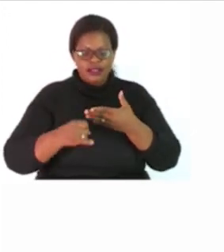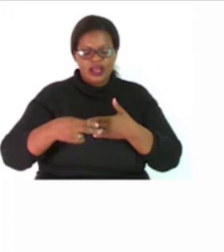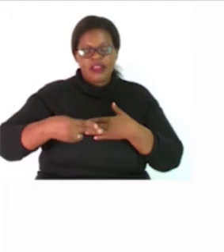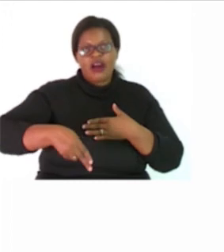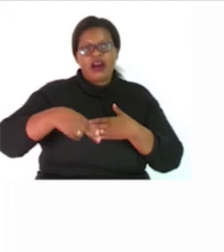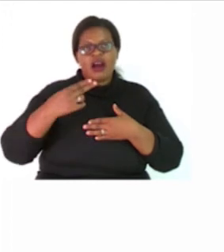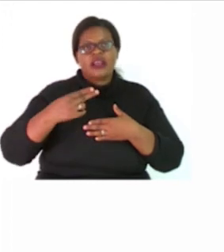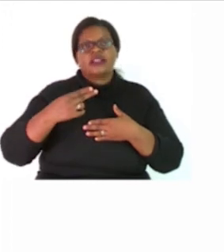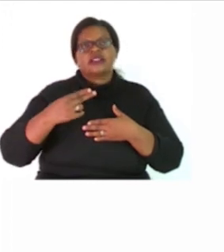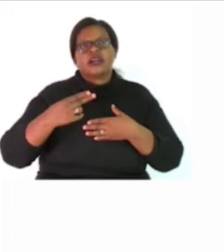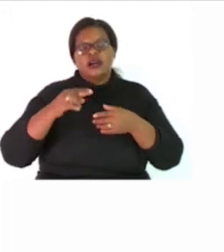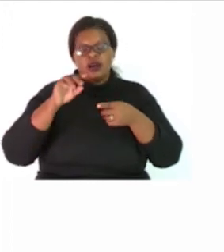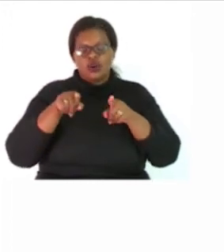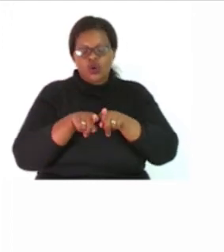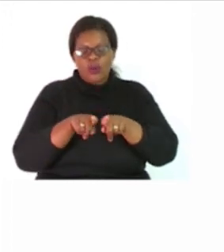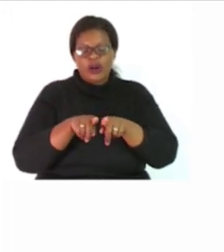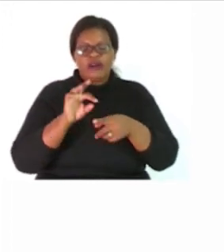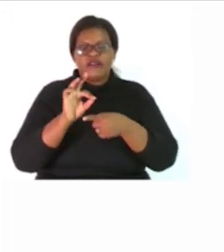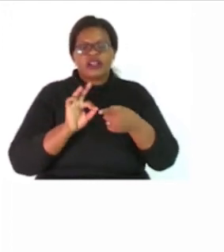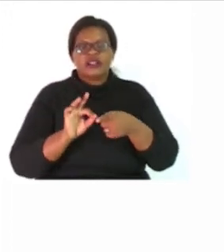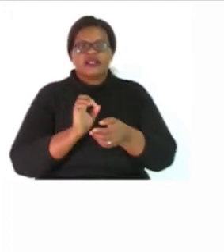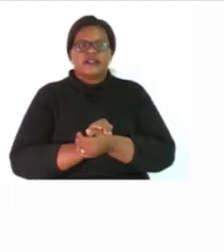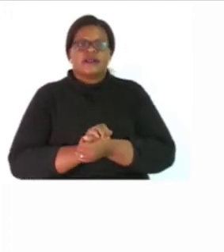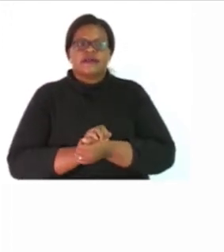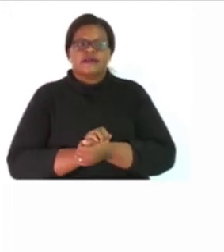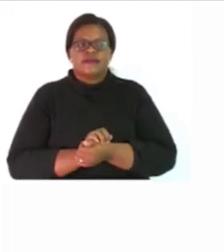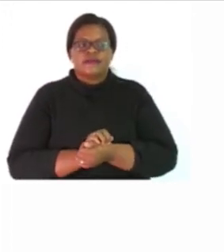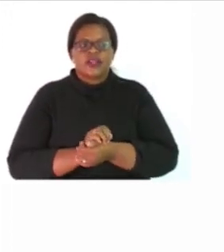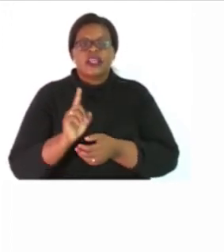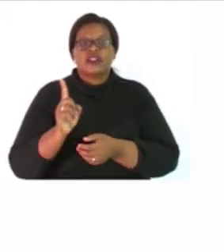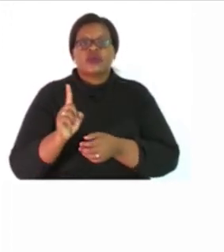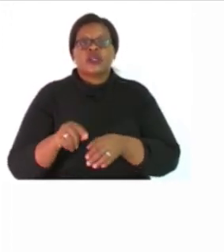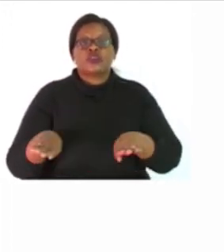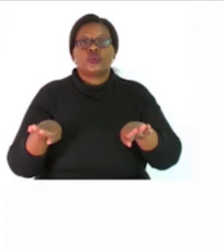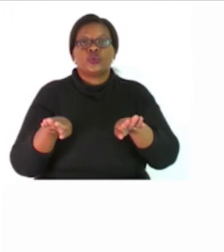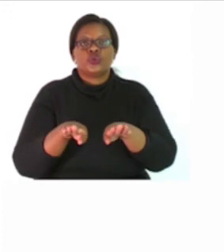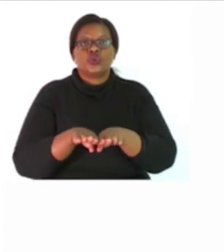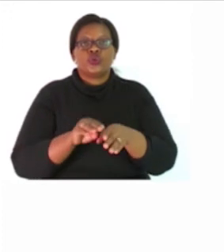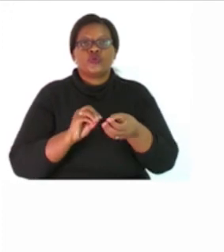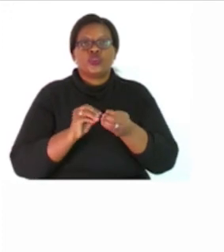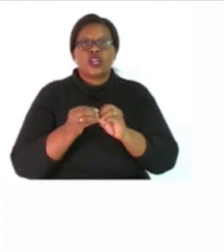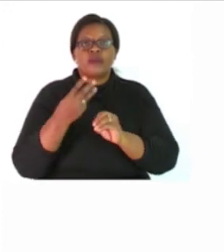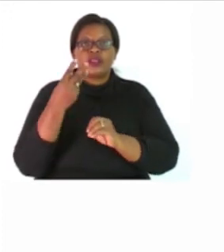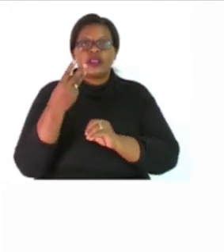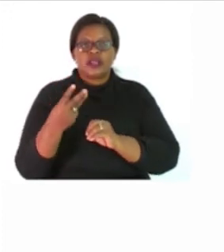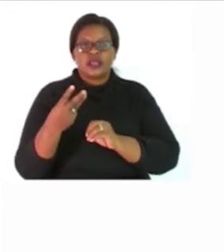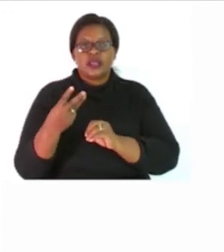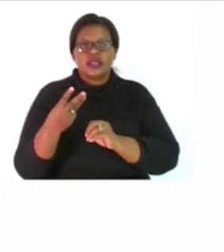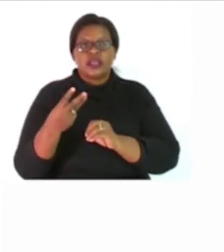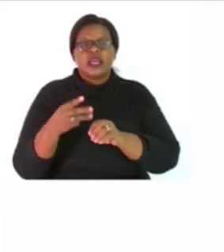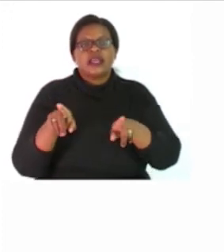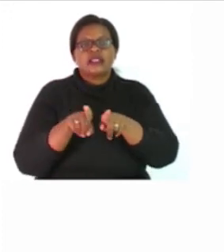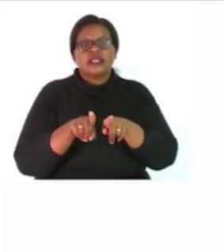highest common factor. And that is what you do for number 3 as well as